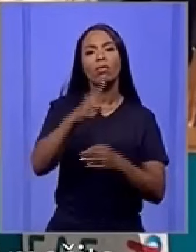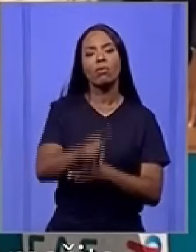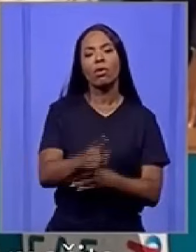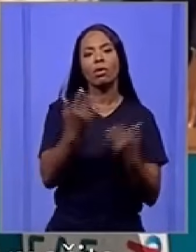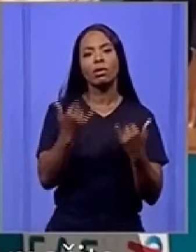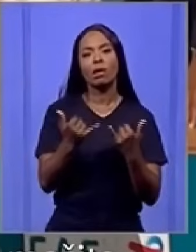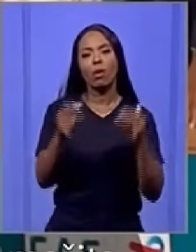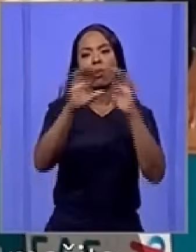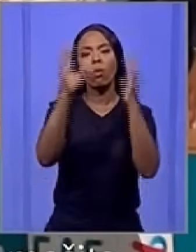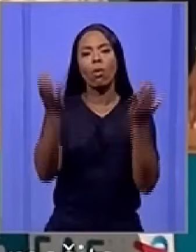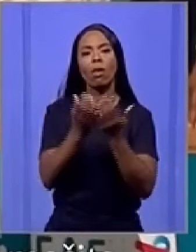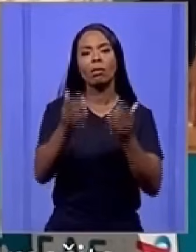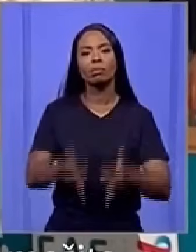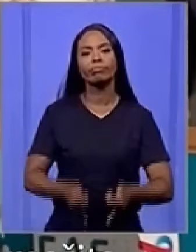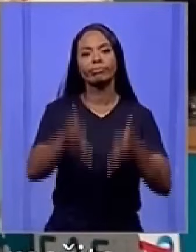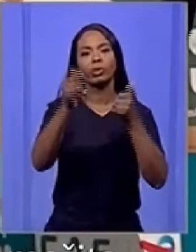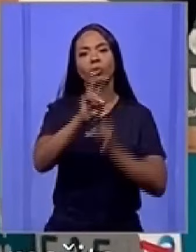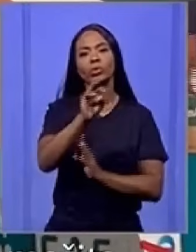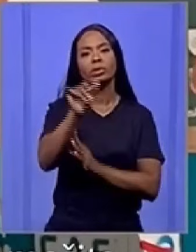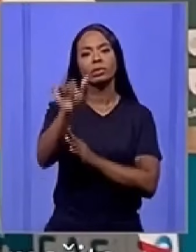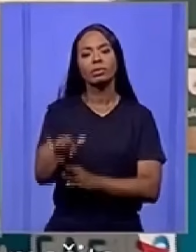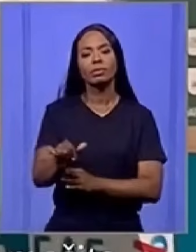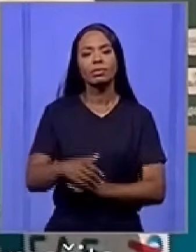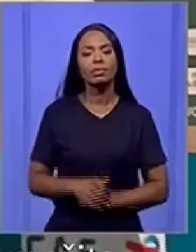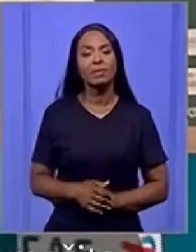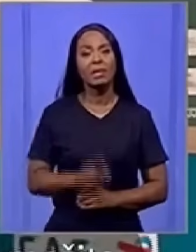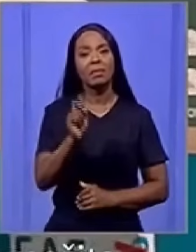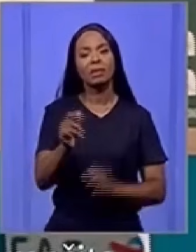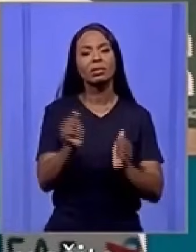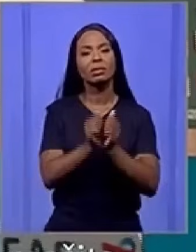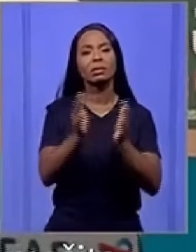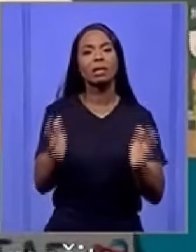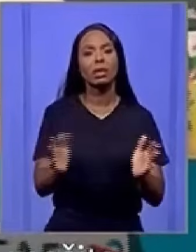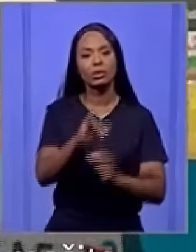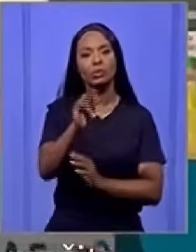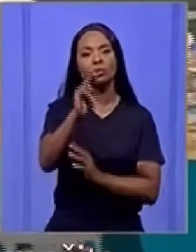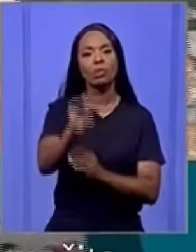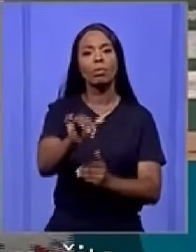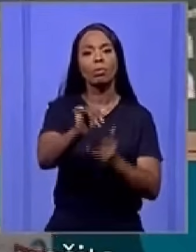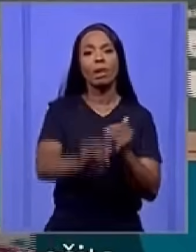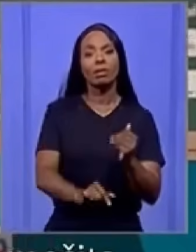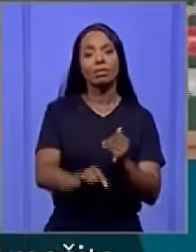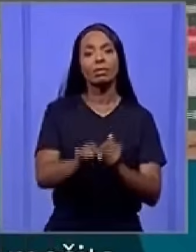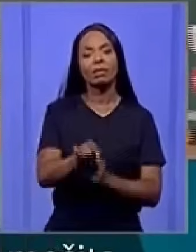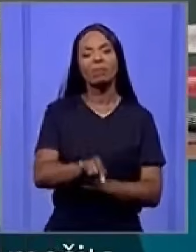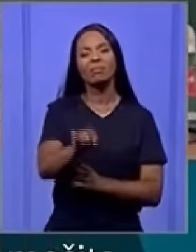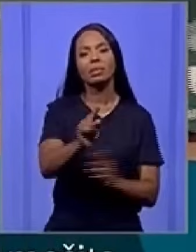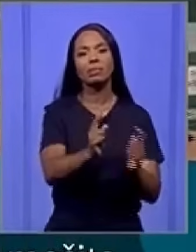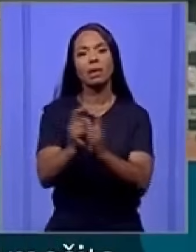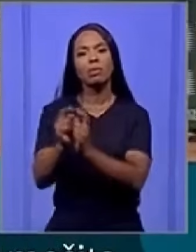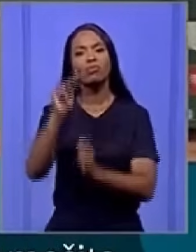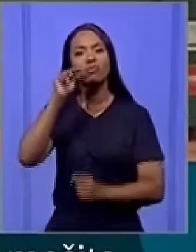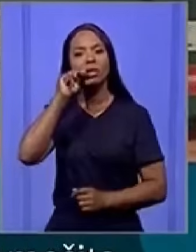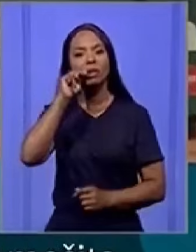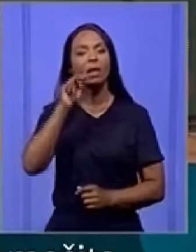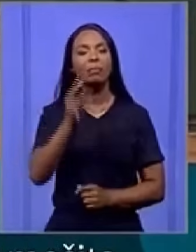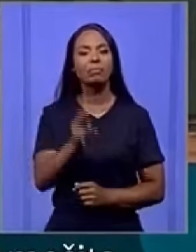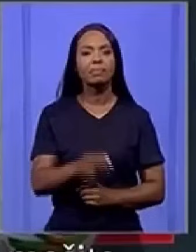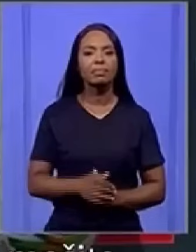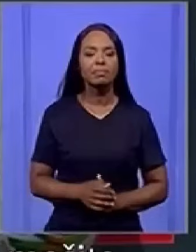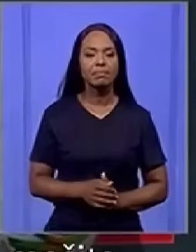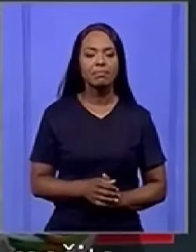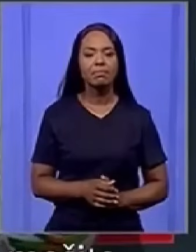sebjana sa lefase tša 2026 tšeo di thomago ka June kgahlanong le Nigeria. We have to focus